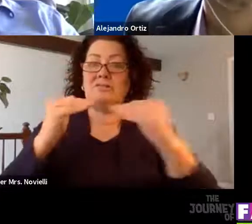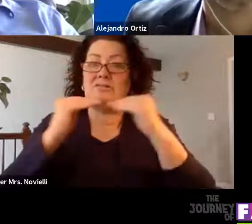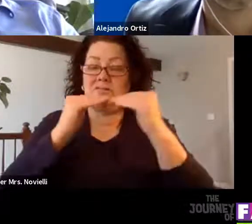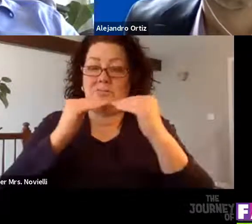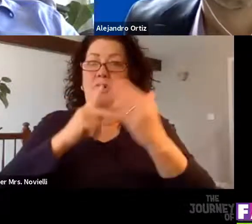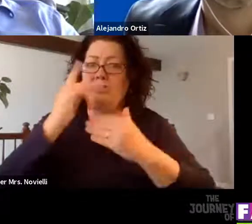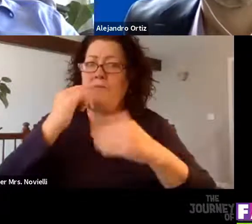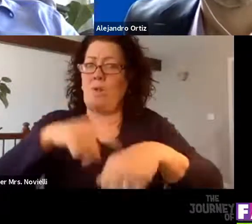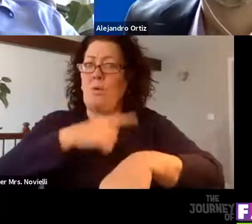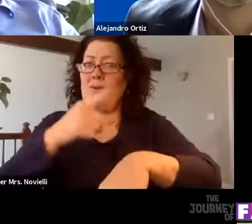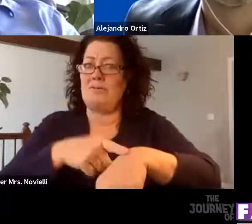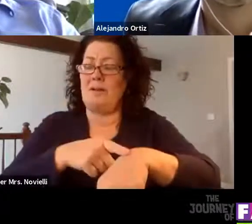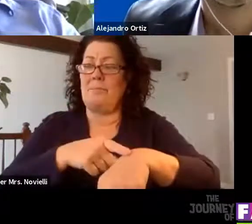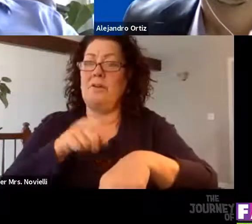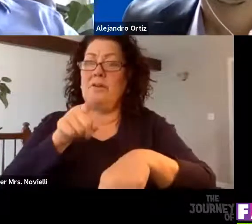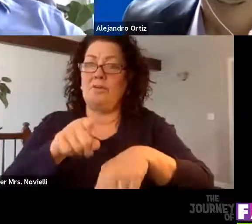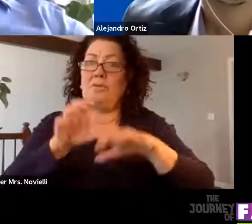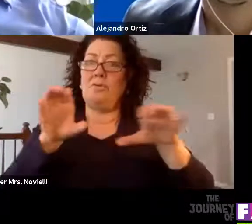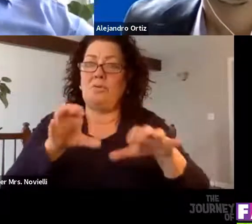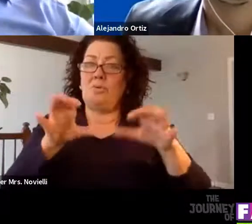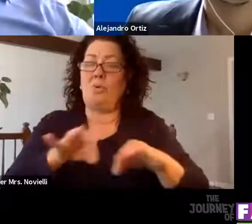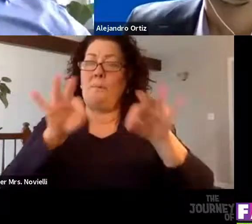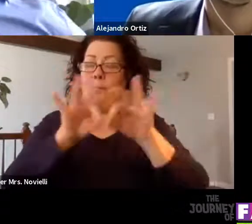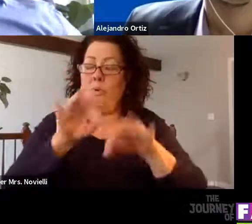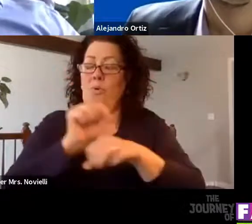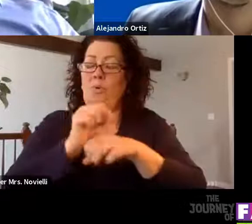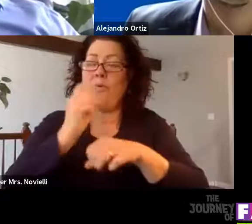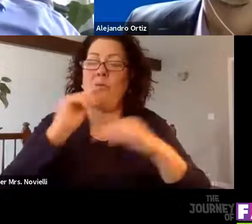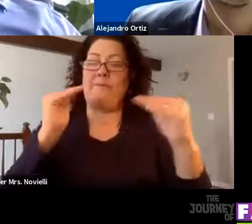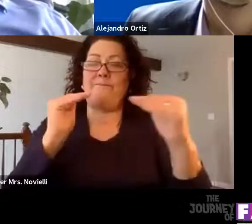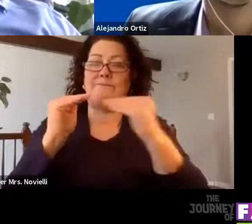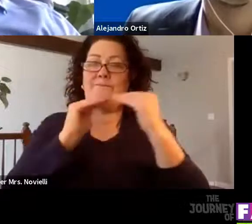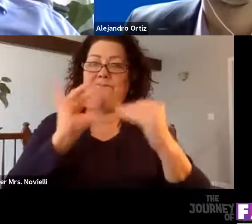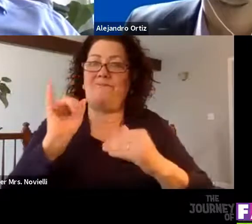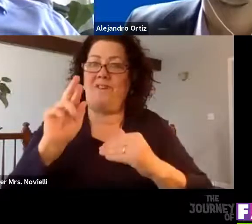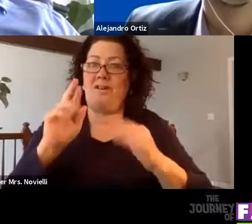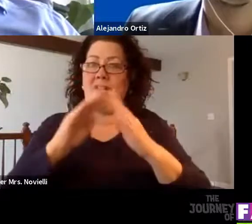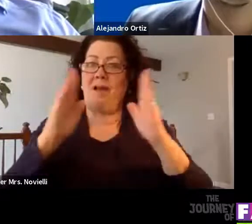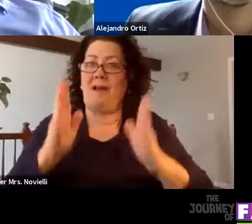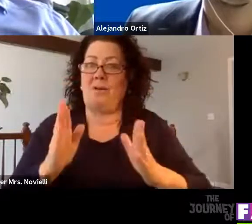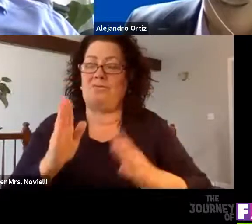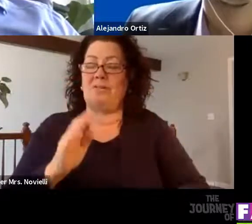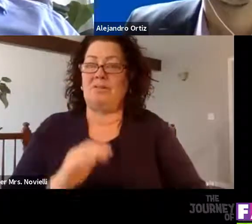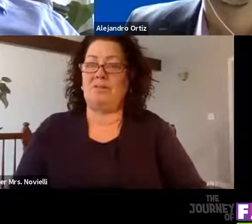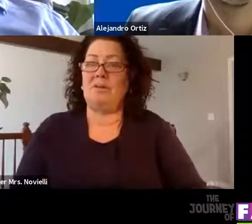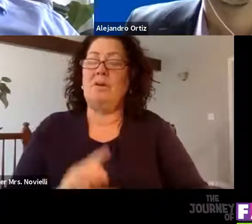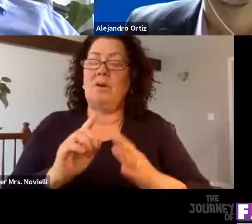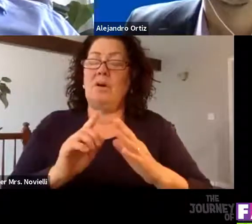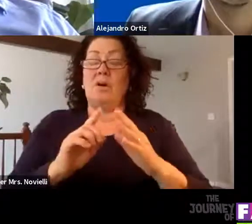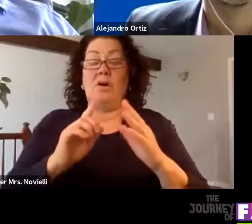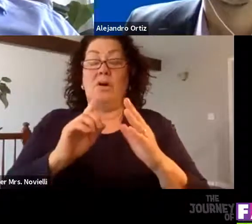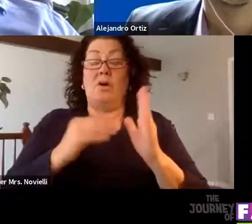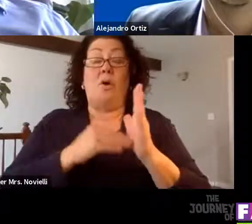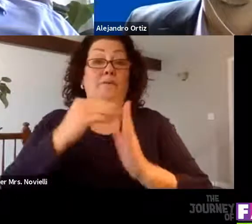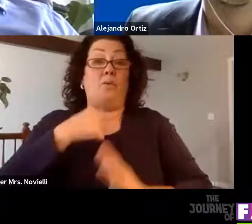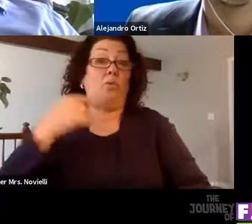lot of really important work around fair housing as well. And you know, I think one of the issues I think we often